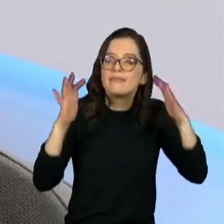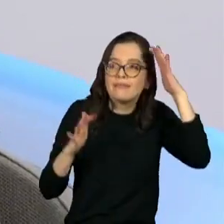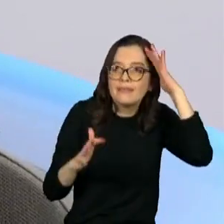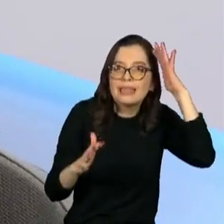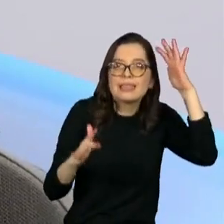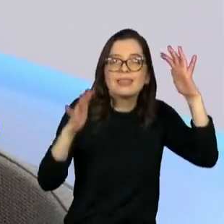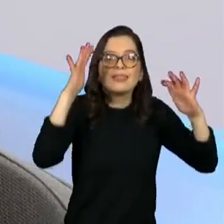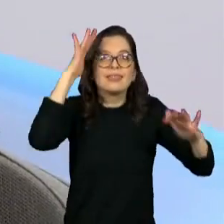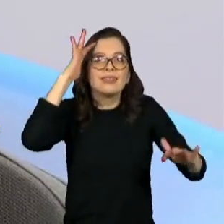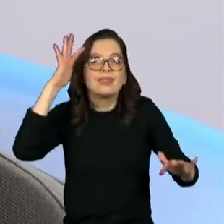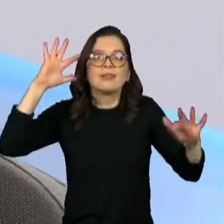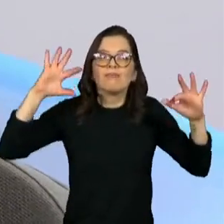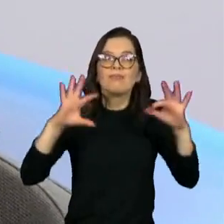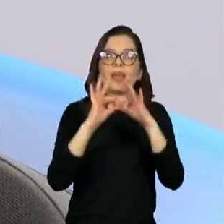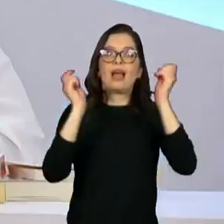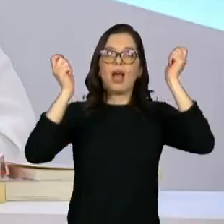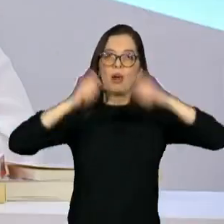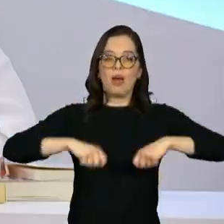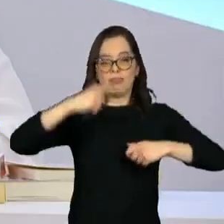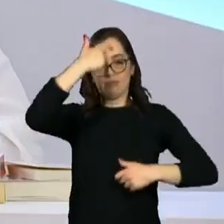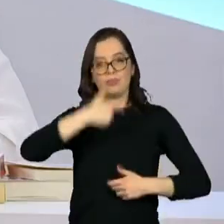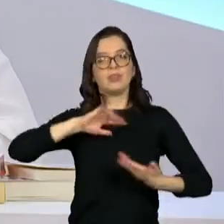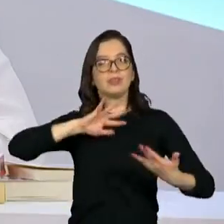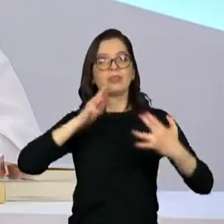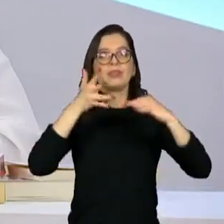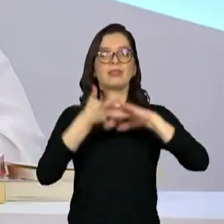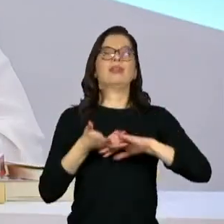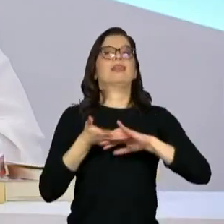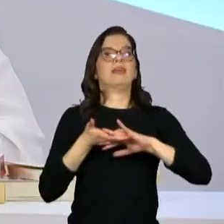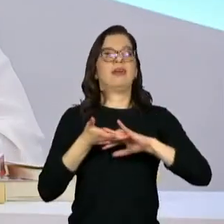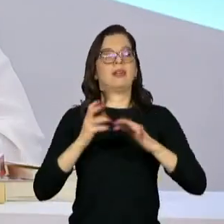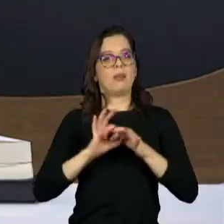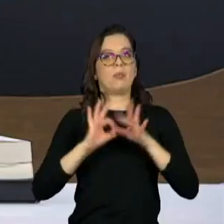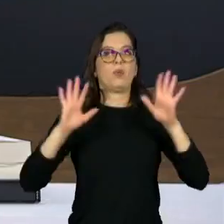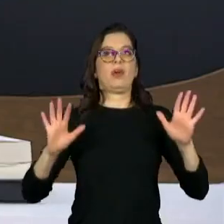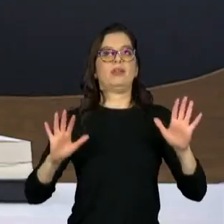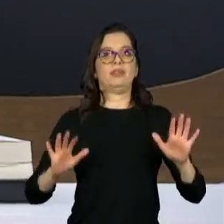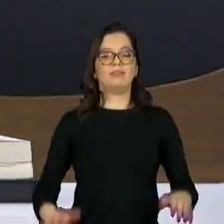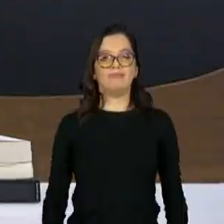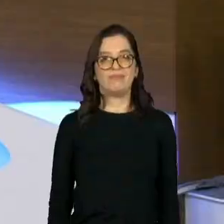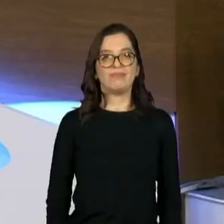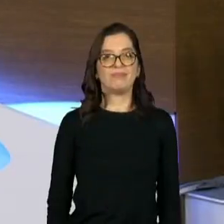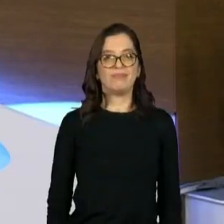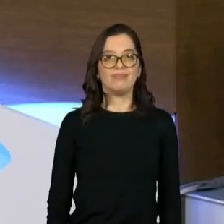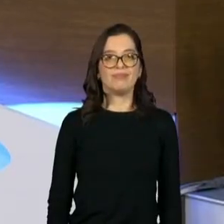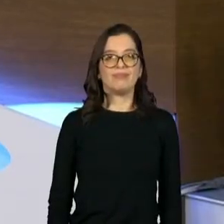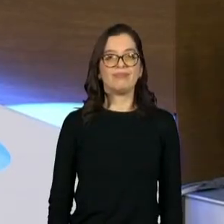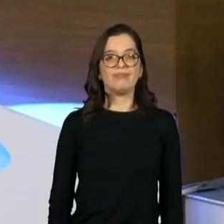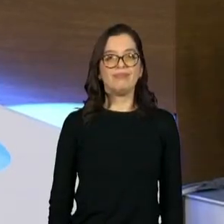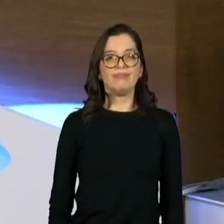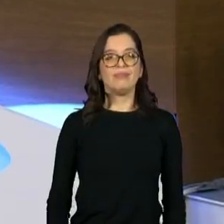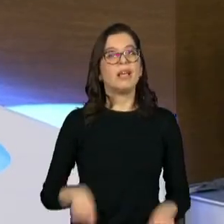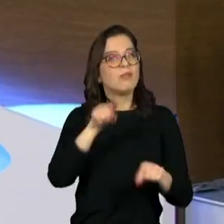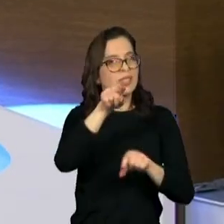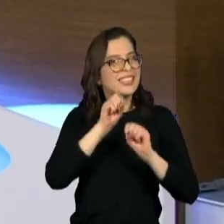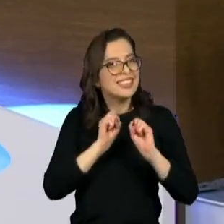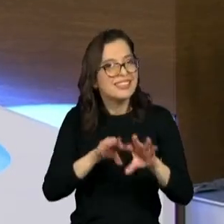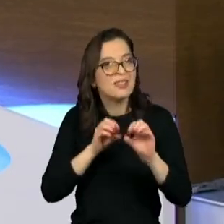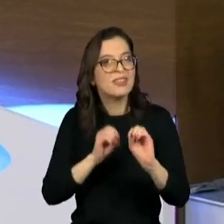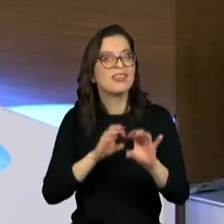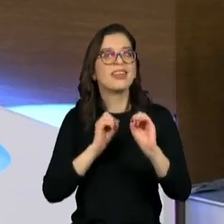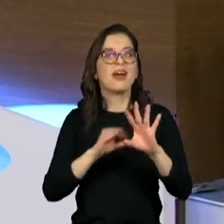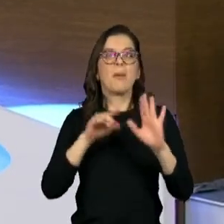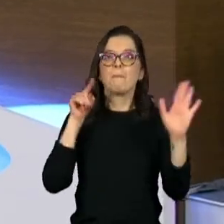to the capacity to be democratic citizens. Mas se você ensina a questionar, a